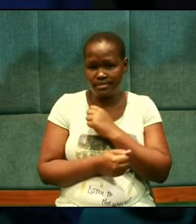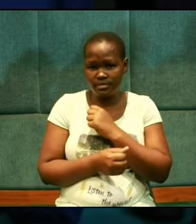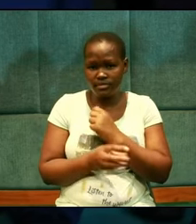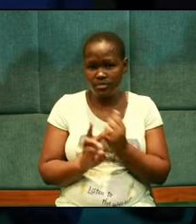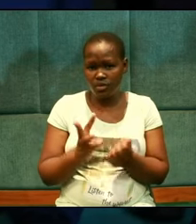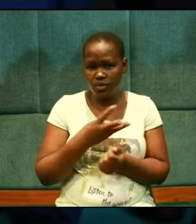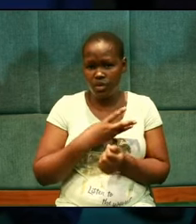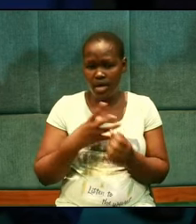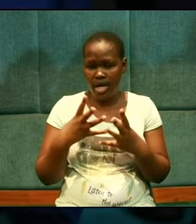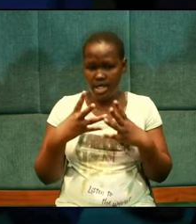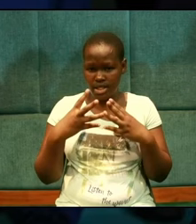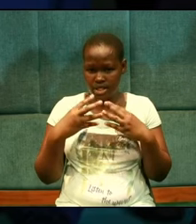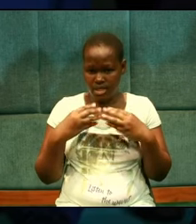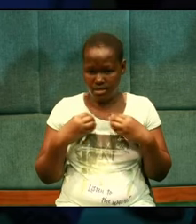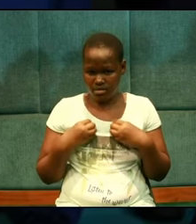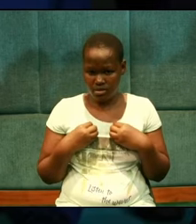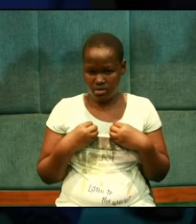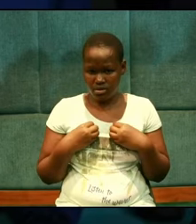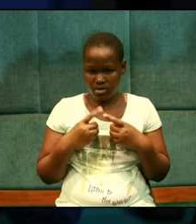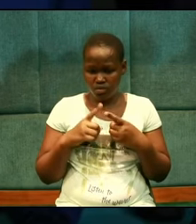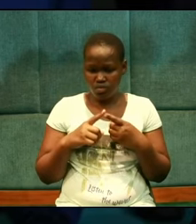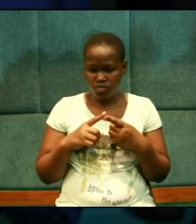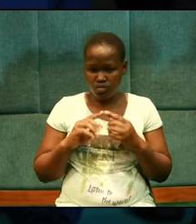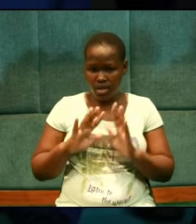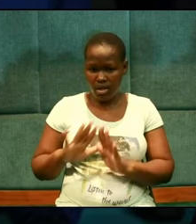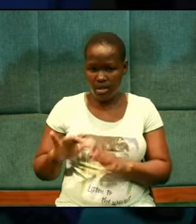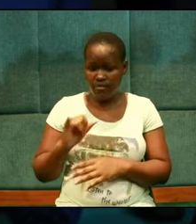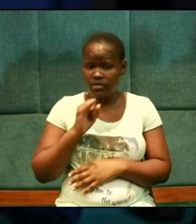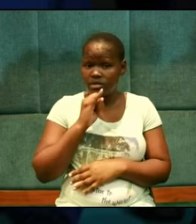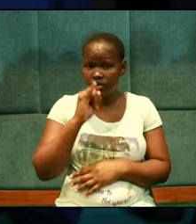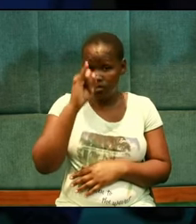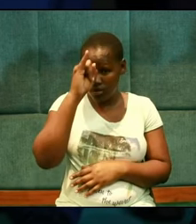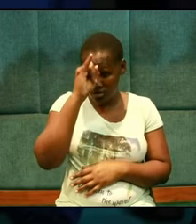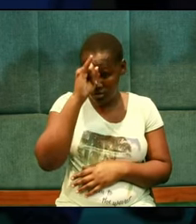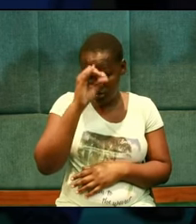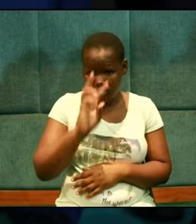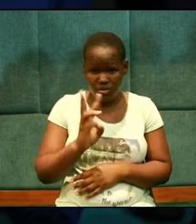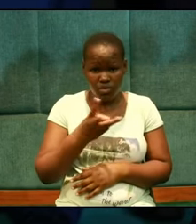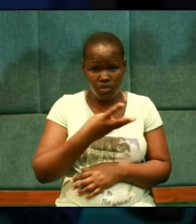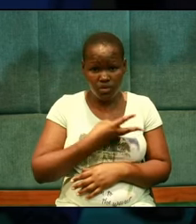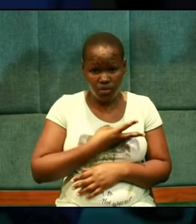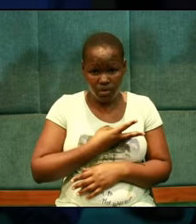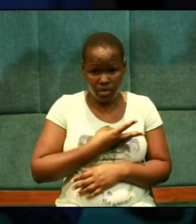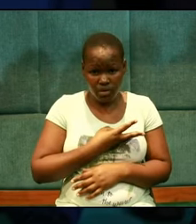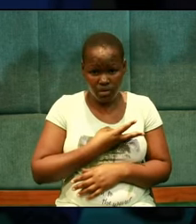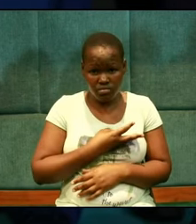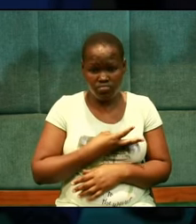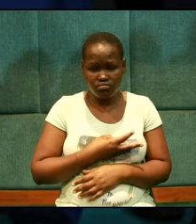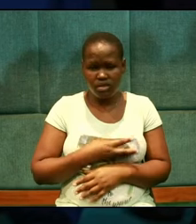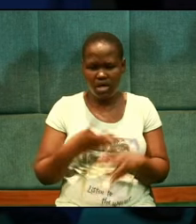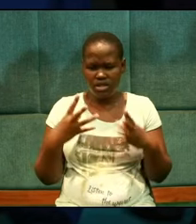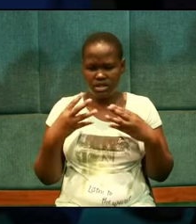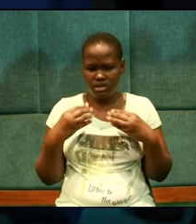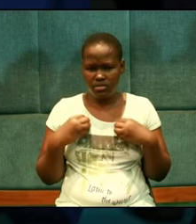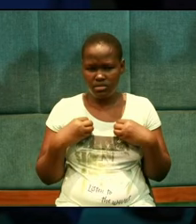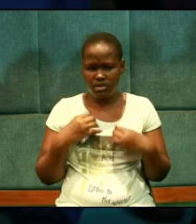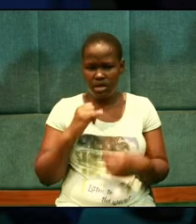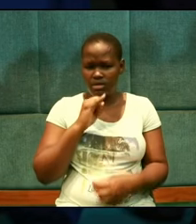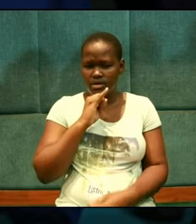We have accepted to live in that ignorance. We have tolerated that ignorance.